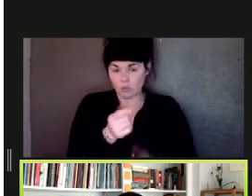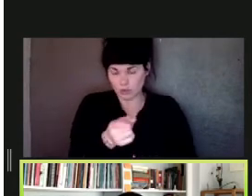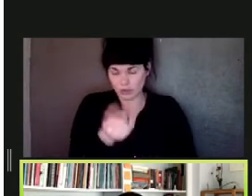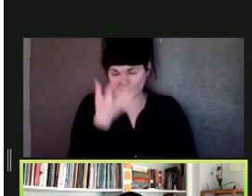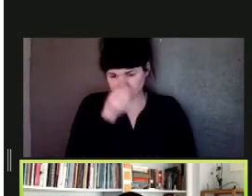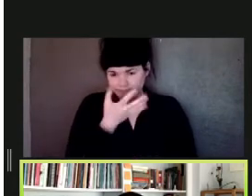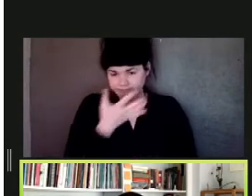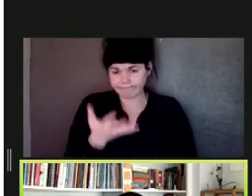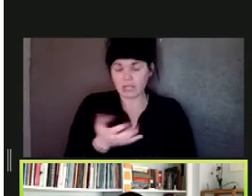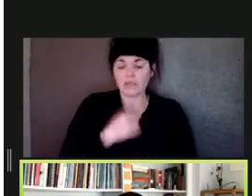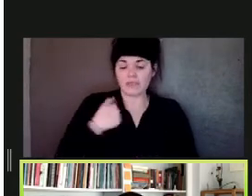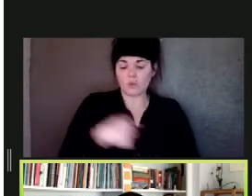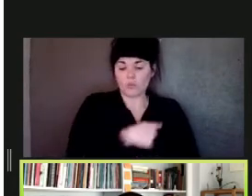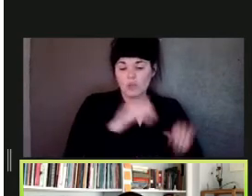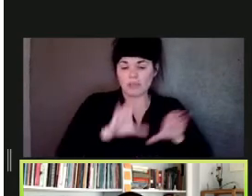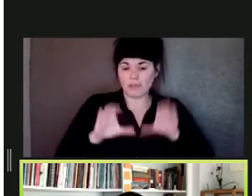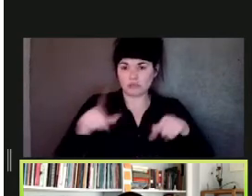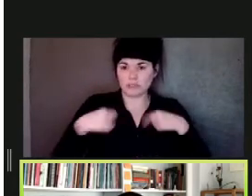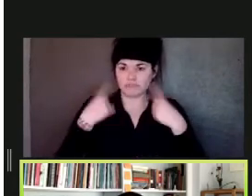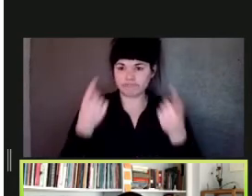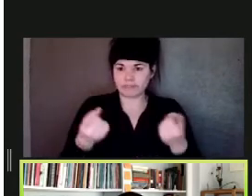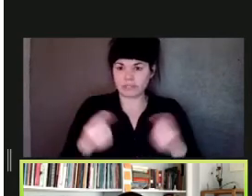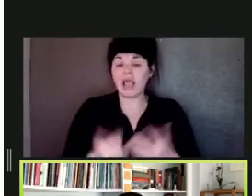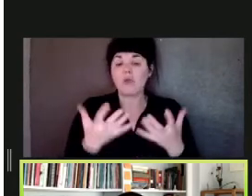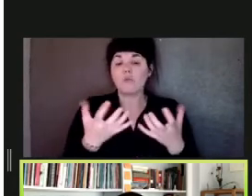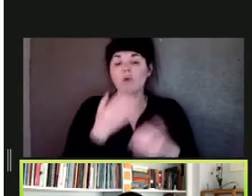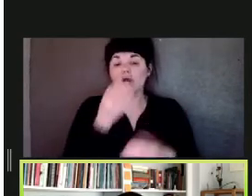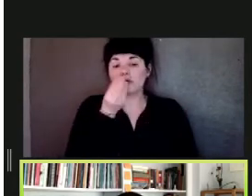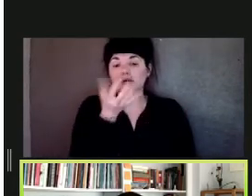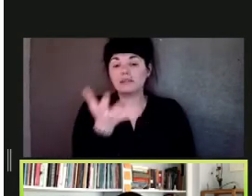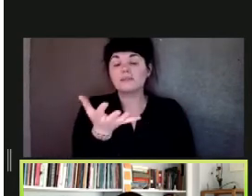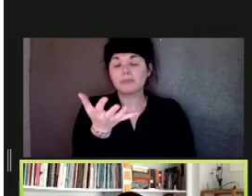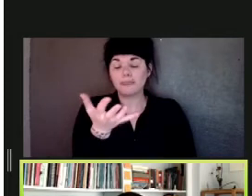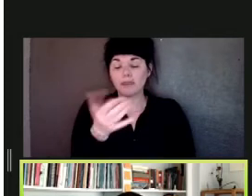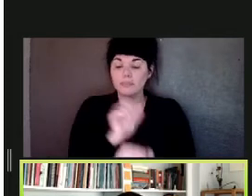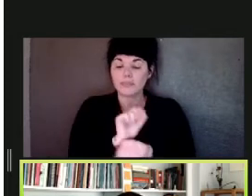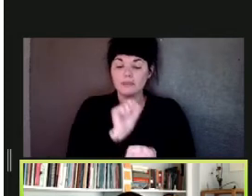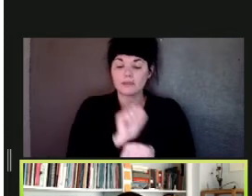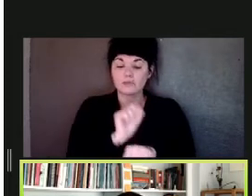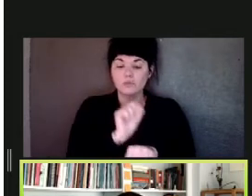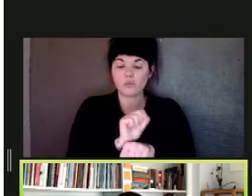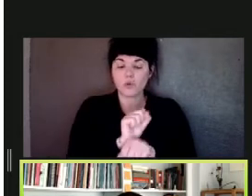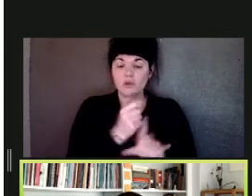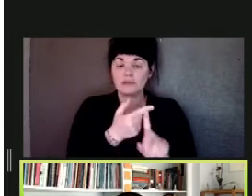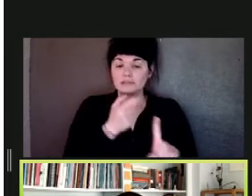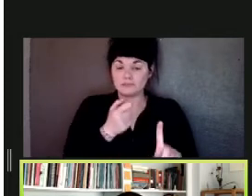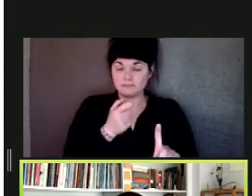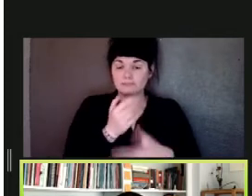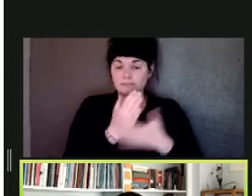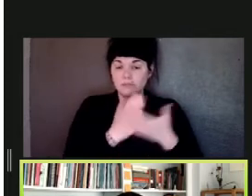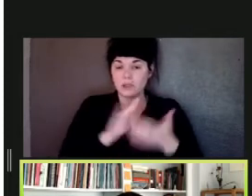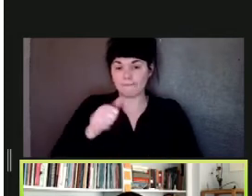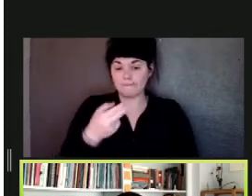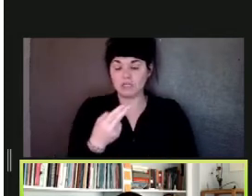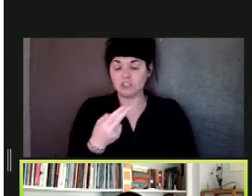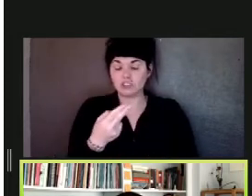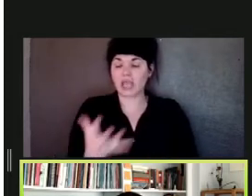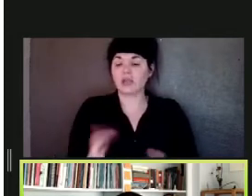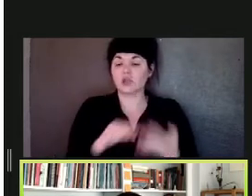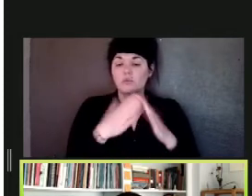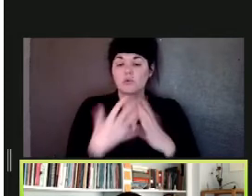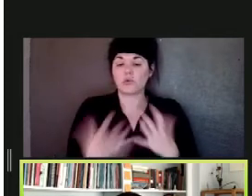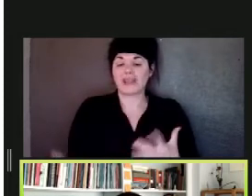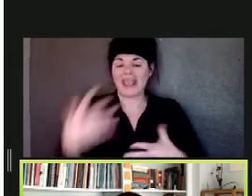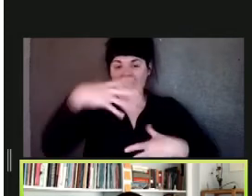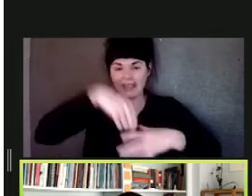efforts. I just want to point out that this work is being done as part of the Michigan Community Engaged Alliance Against